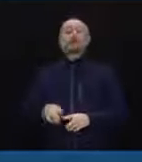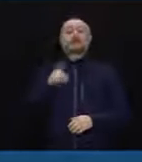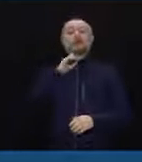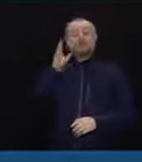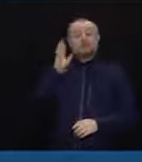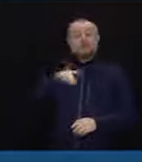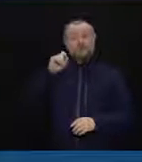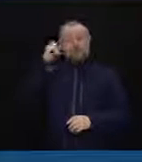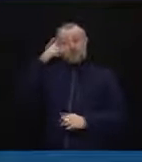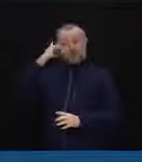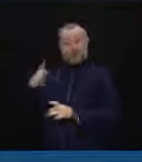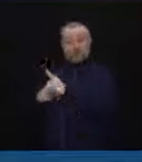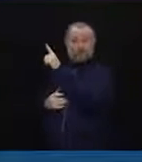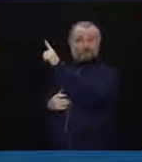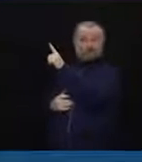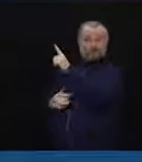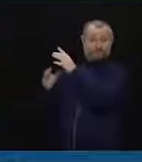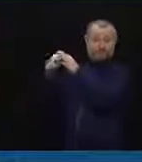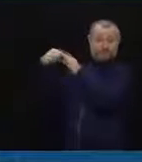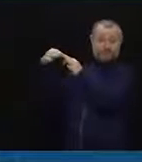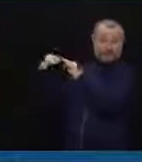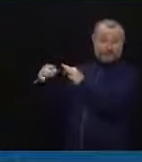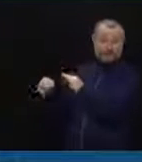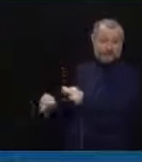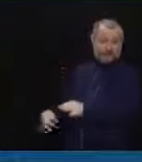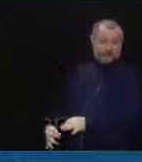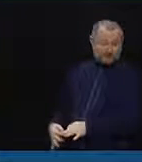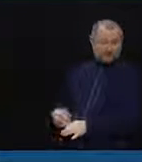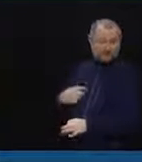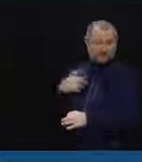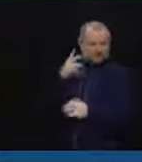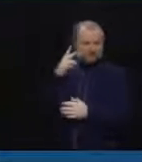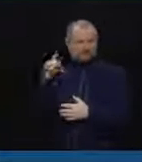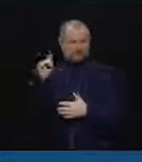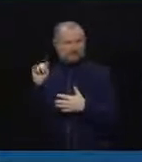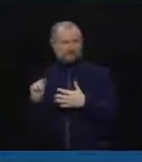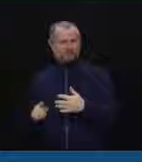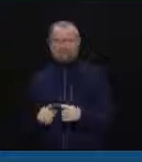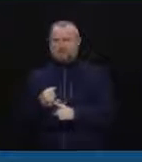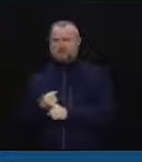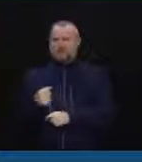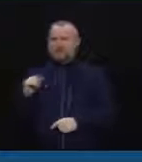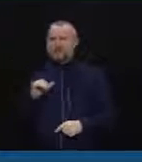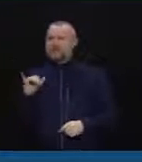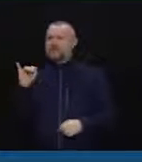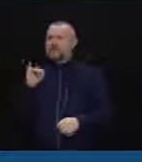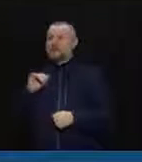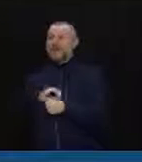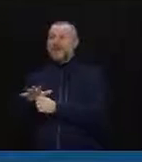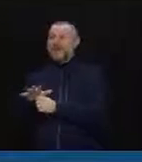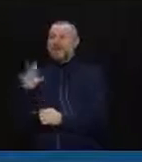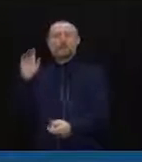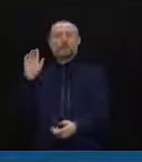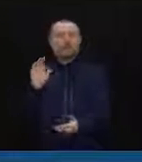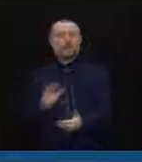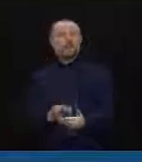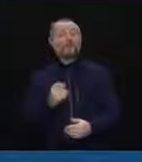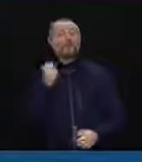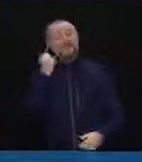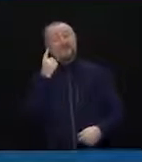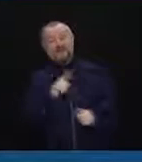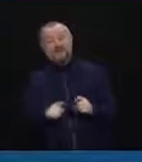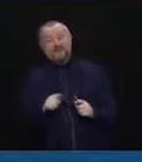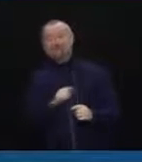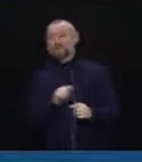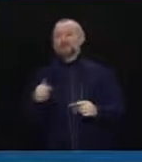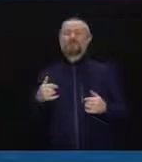from COVID decline, we also have to reckon with its long-term effects. And one of the most troubling of these